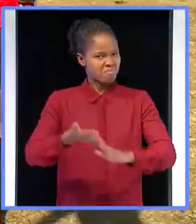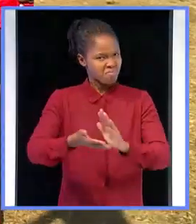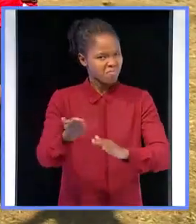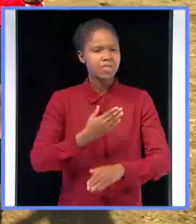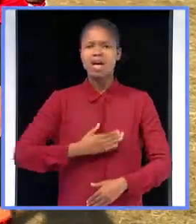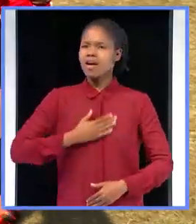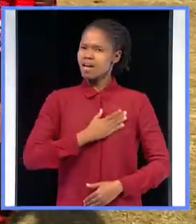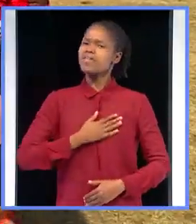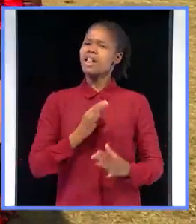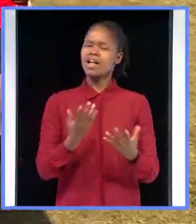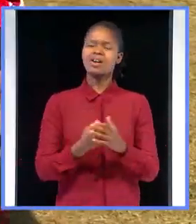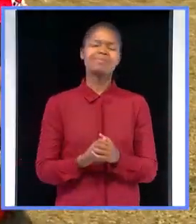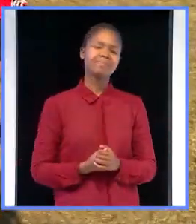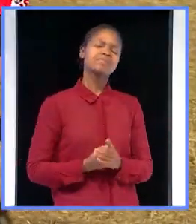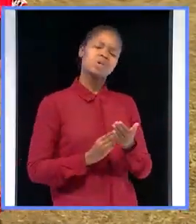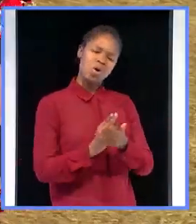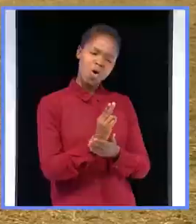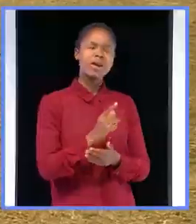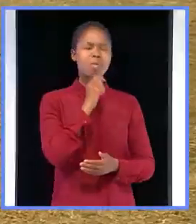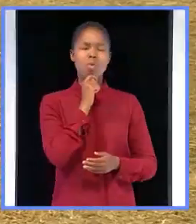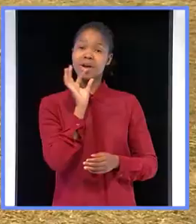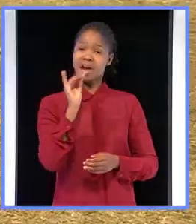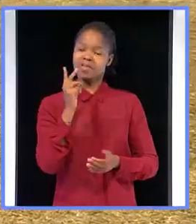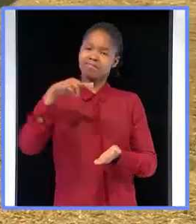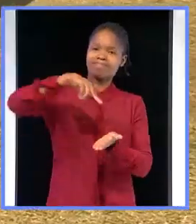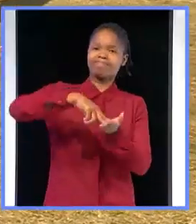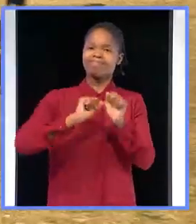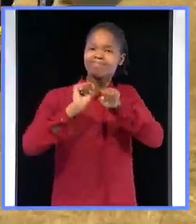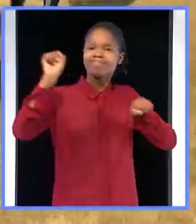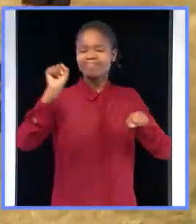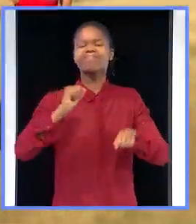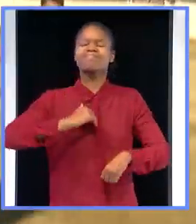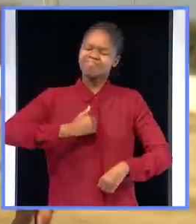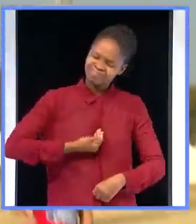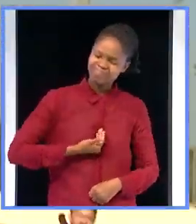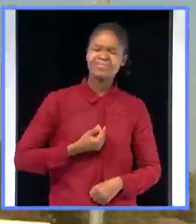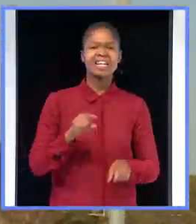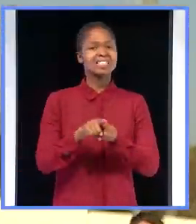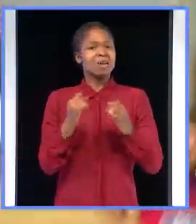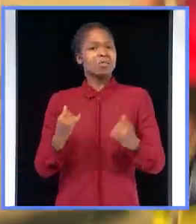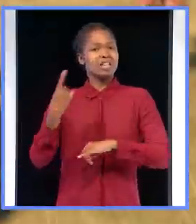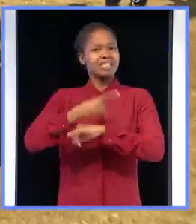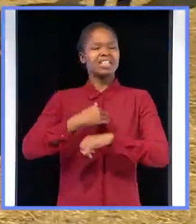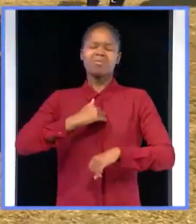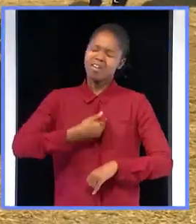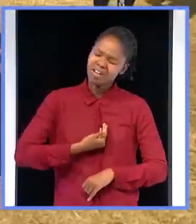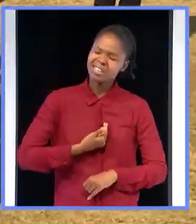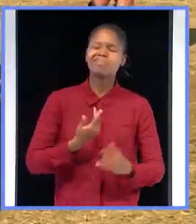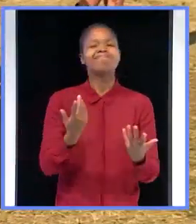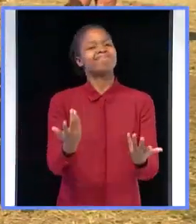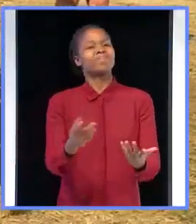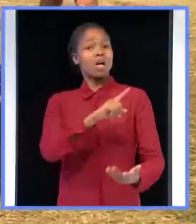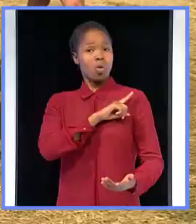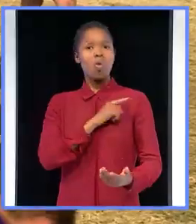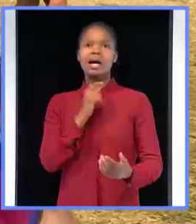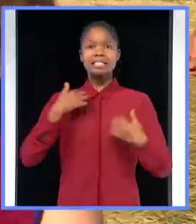you? To be honest, every morning if I wake up, I'm bad. I'm feeling bad. Like now this morning I wake up, that's why I'm late, because